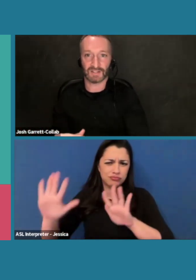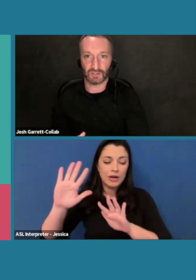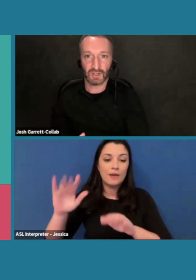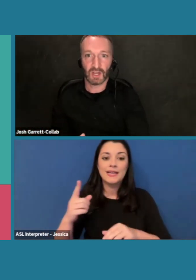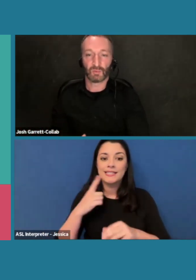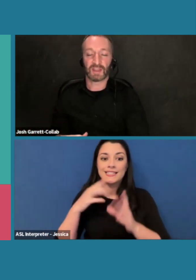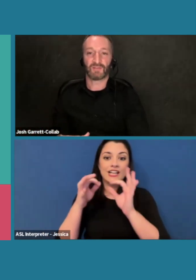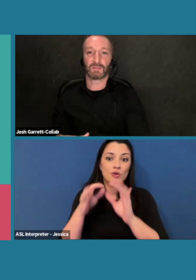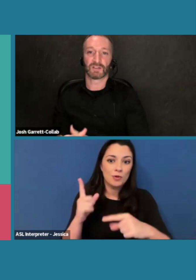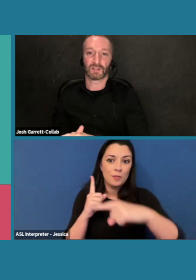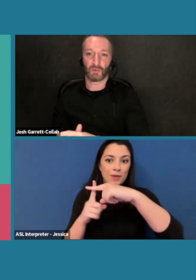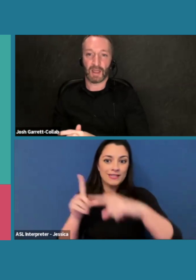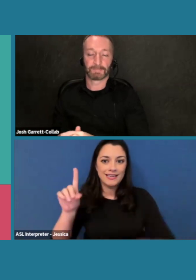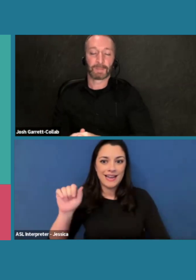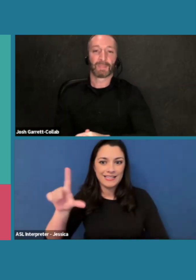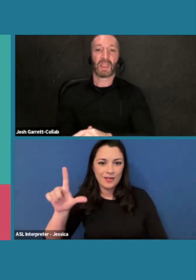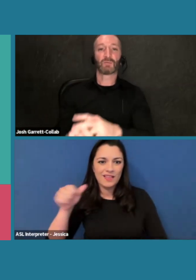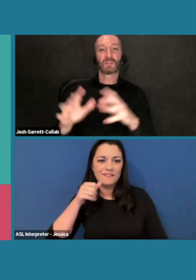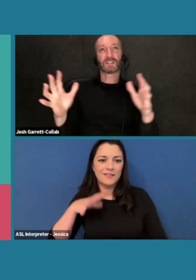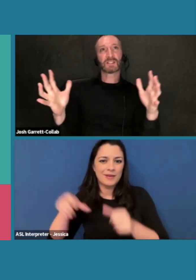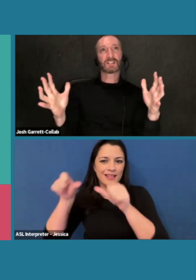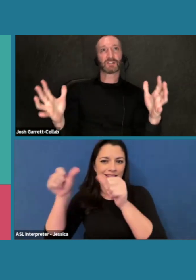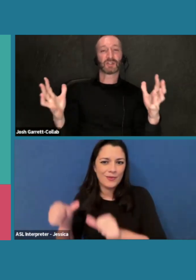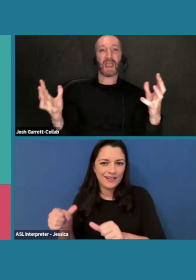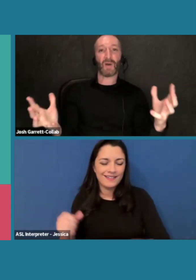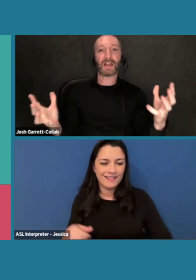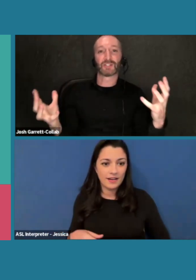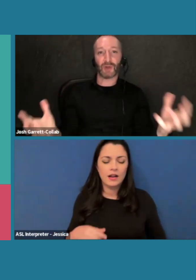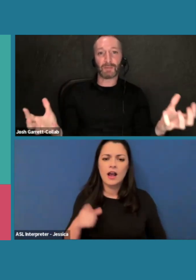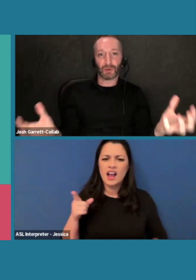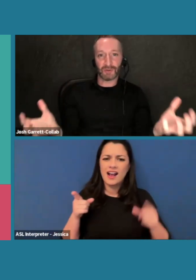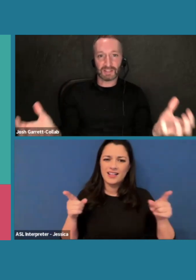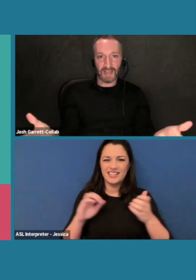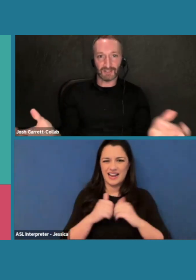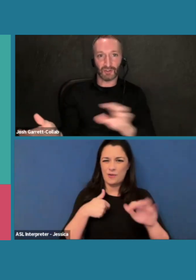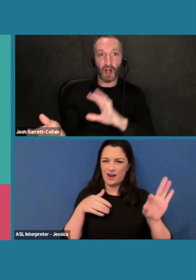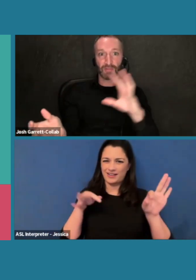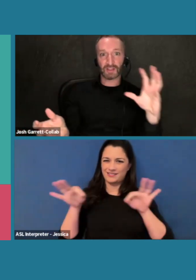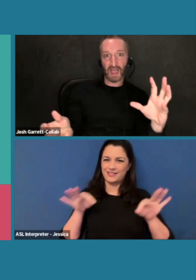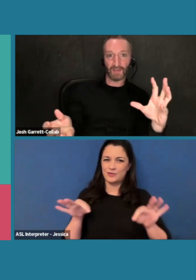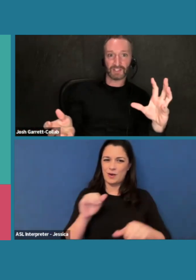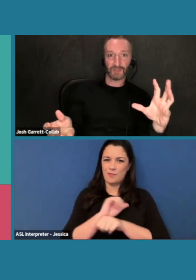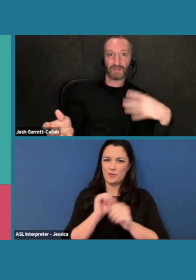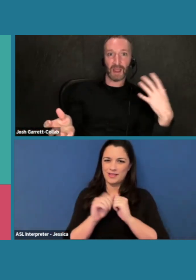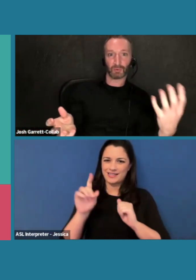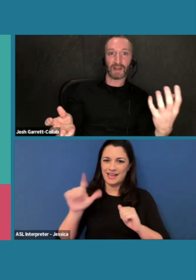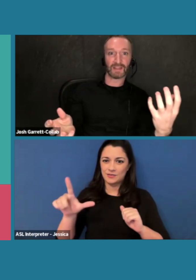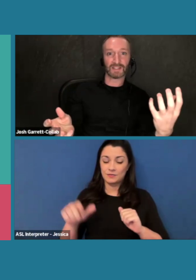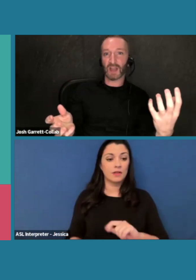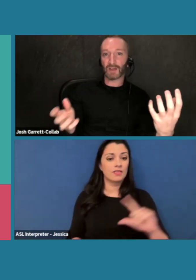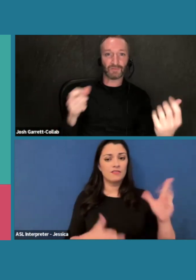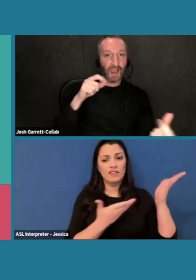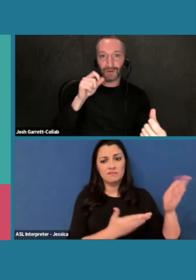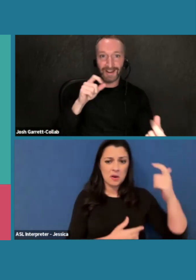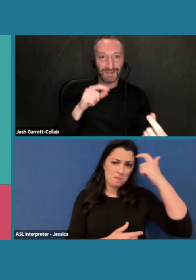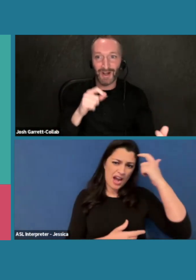plus DASL with a female silhouette. And this is essentially how I describe working with a DASL. On the left, you have that brain